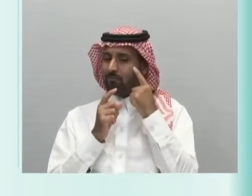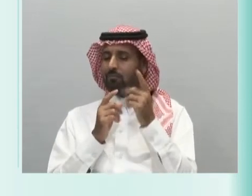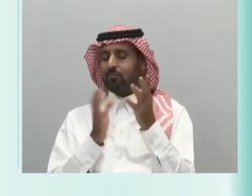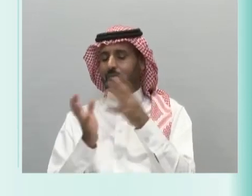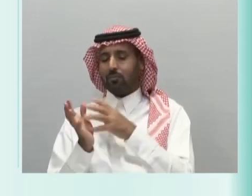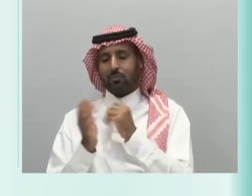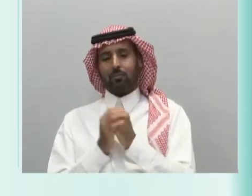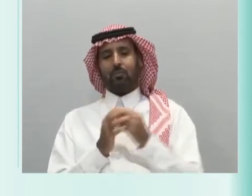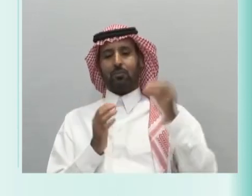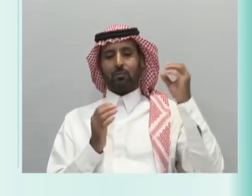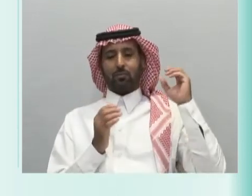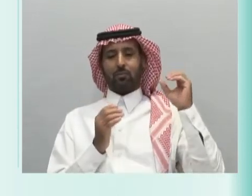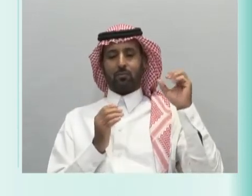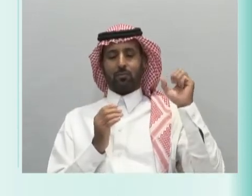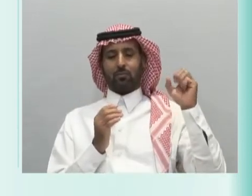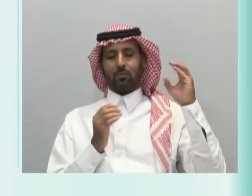Hotel. Okay.